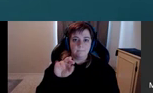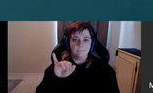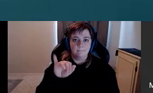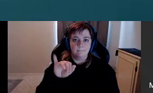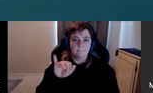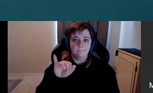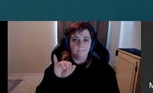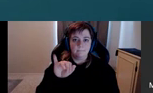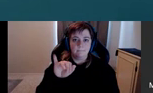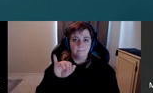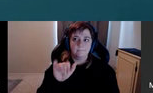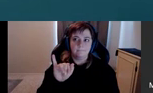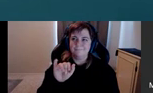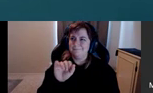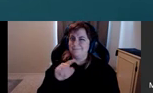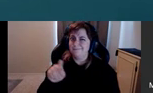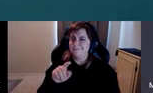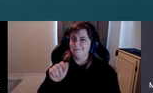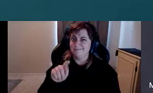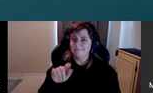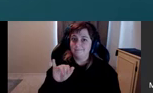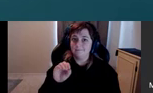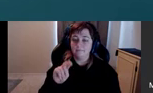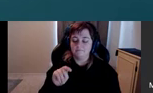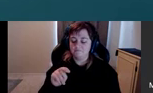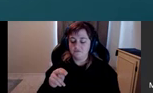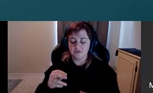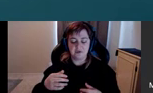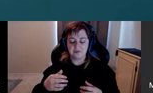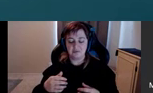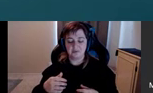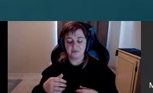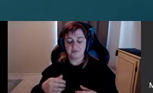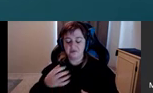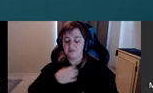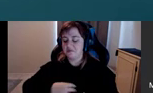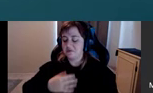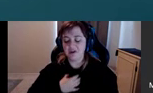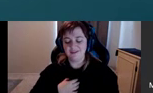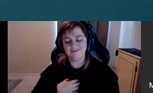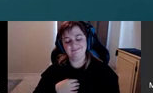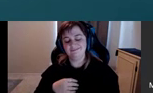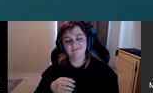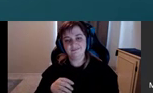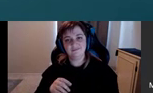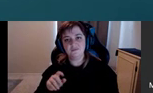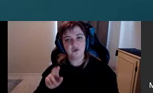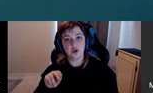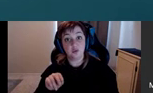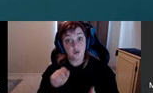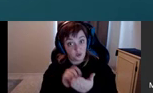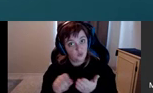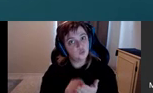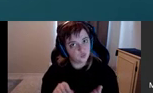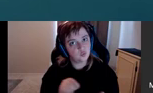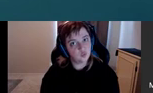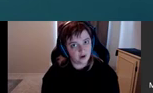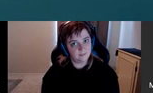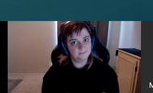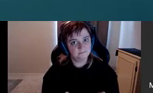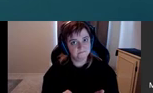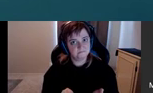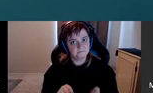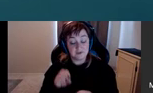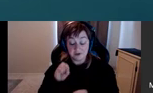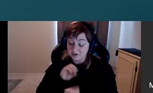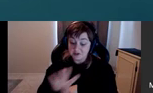we should write about it, write about what you want people to know. Just if we're complaining about people don't know about this, people